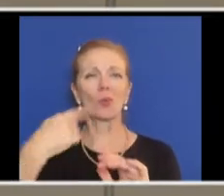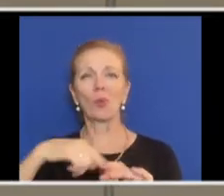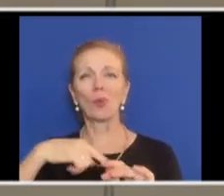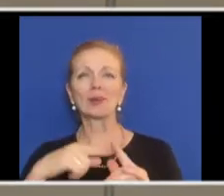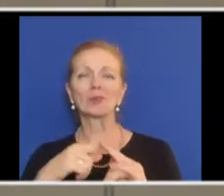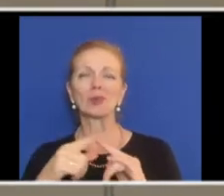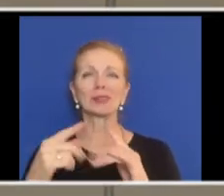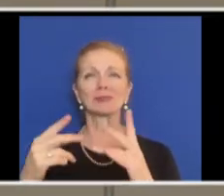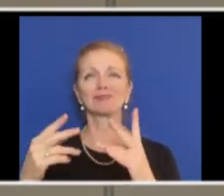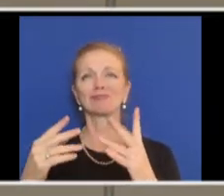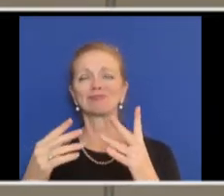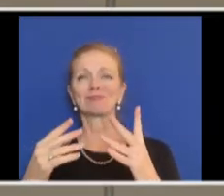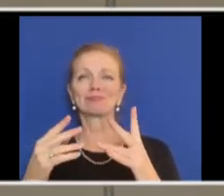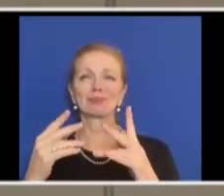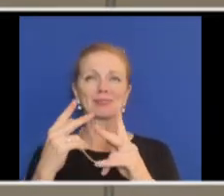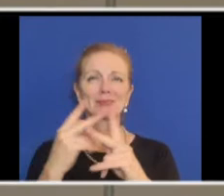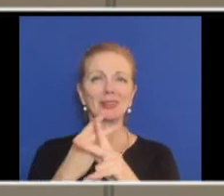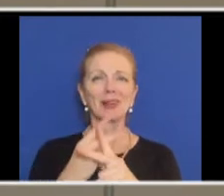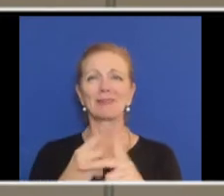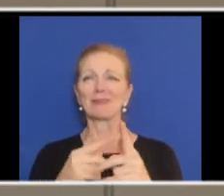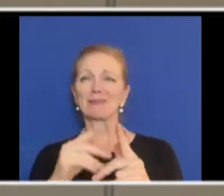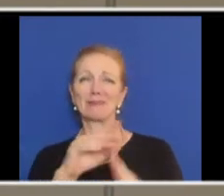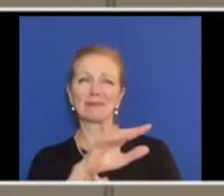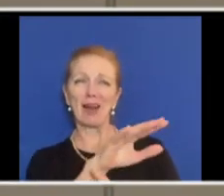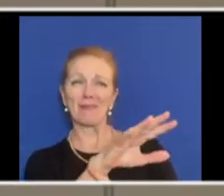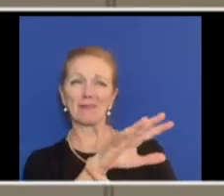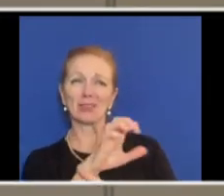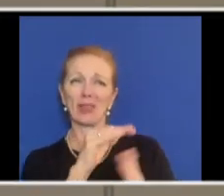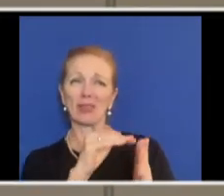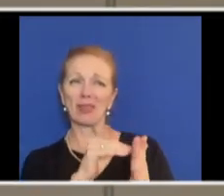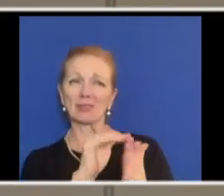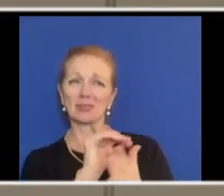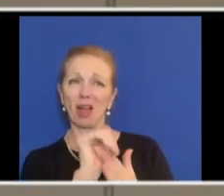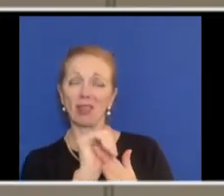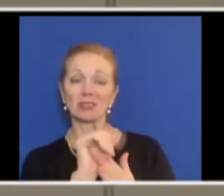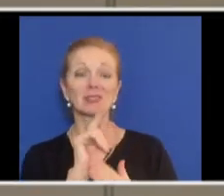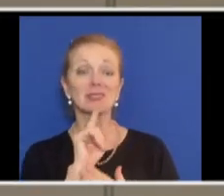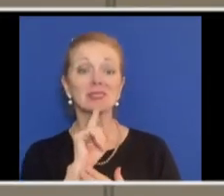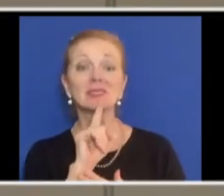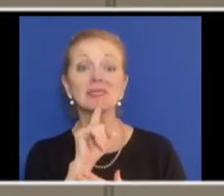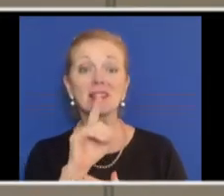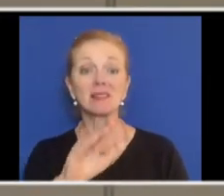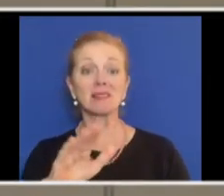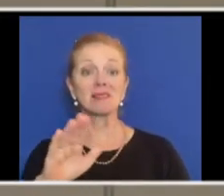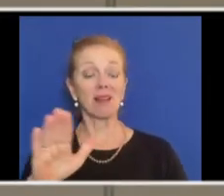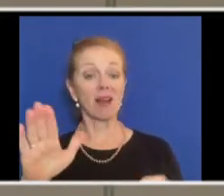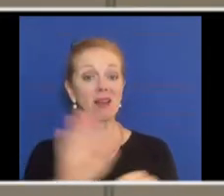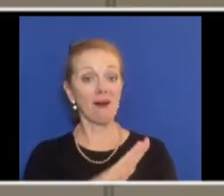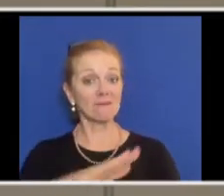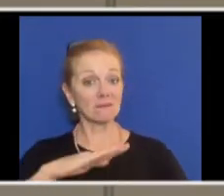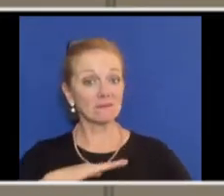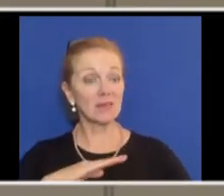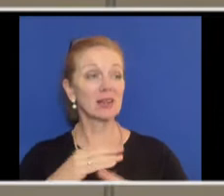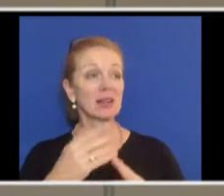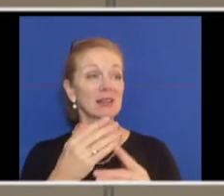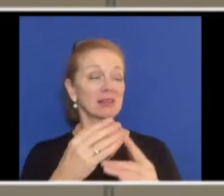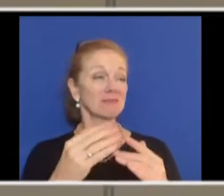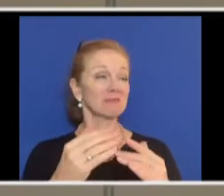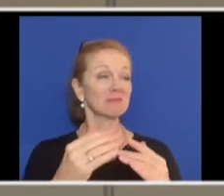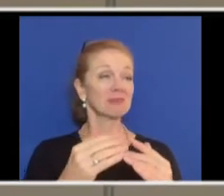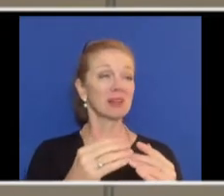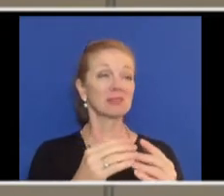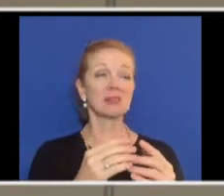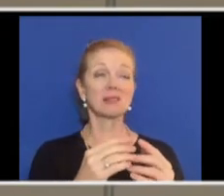if five hundred thousand dollars is enough and has the the amount of impact